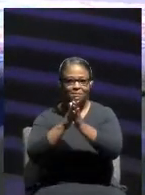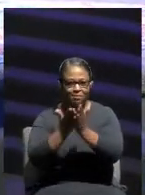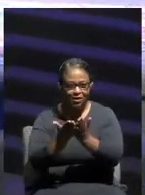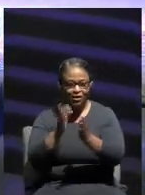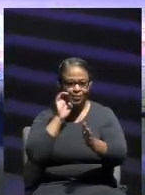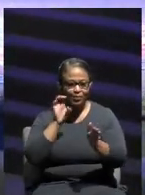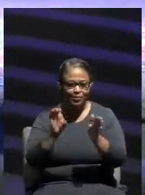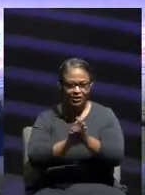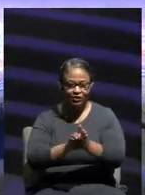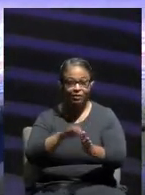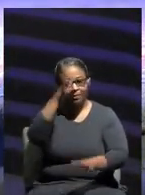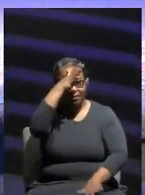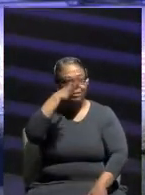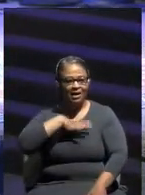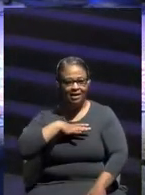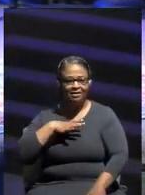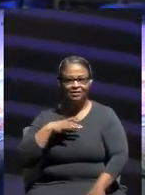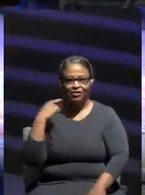This is our.